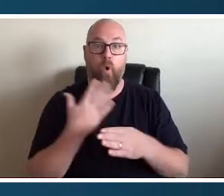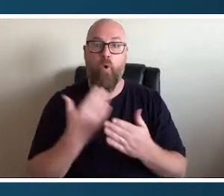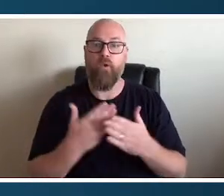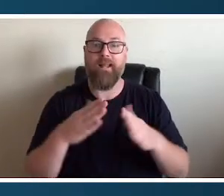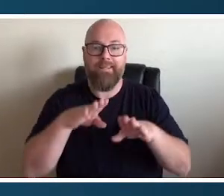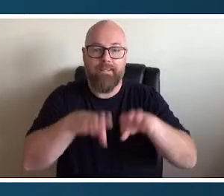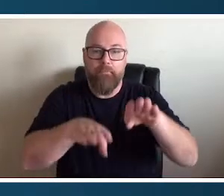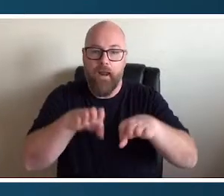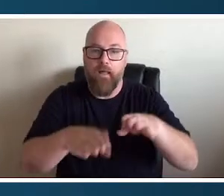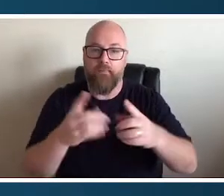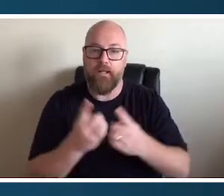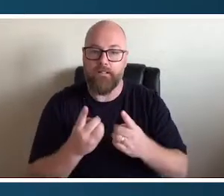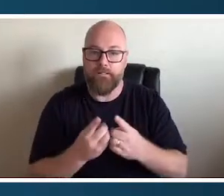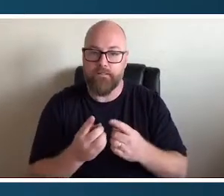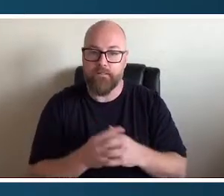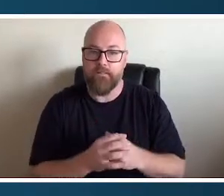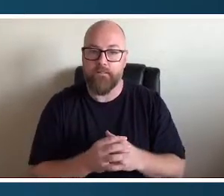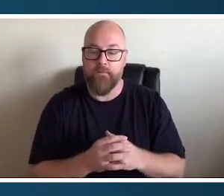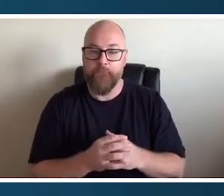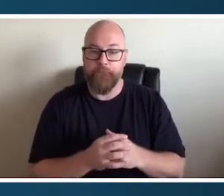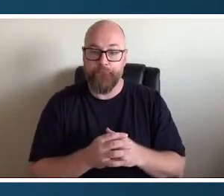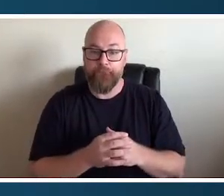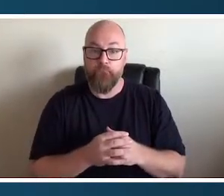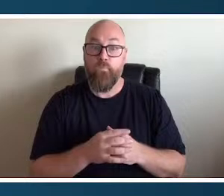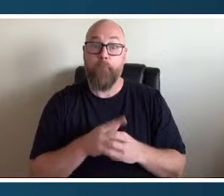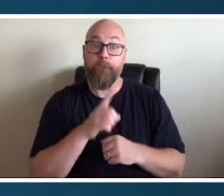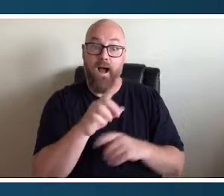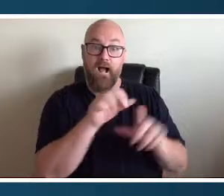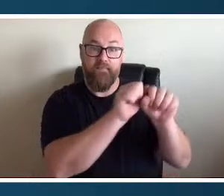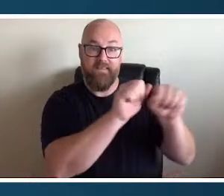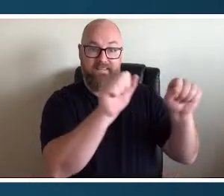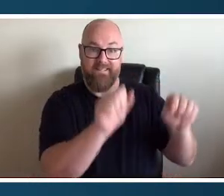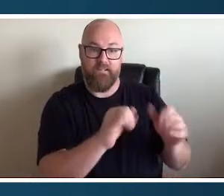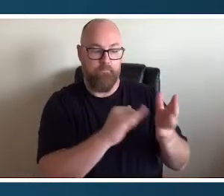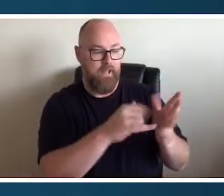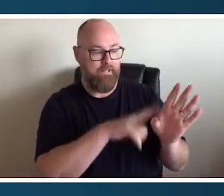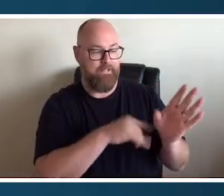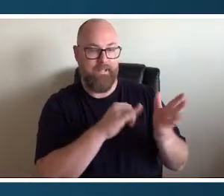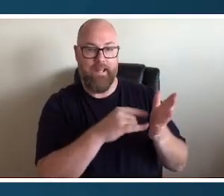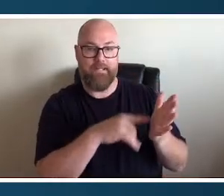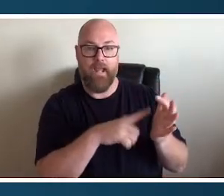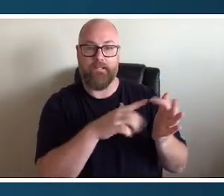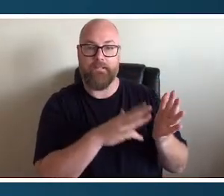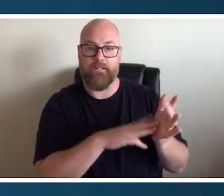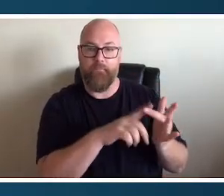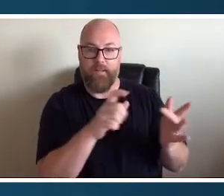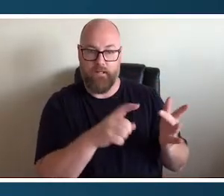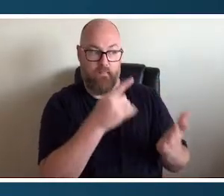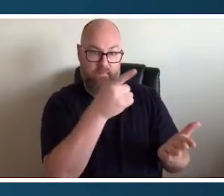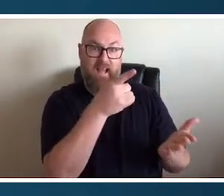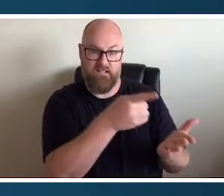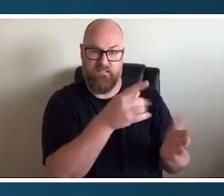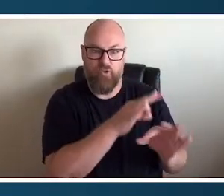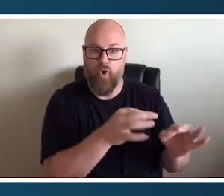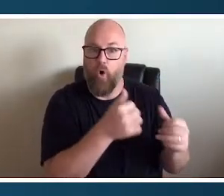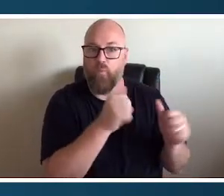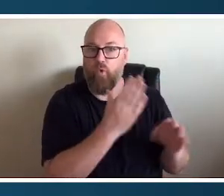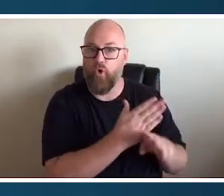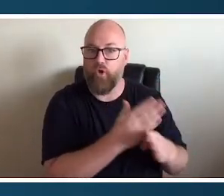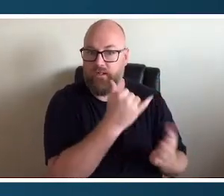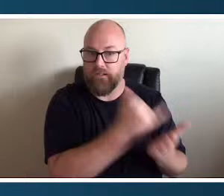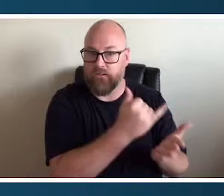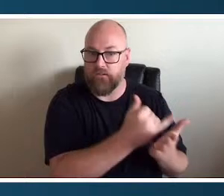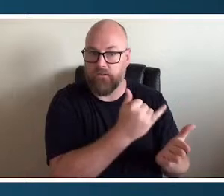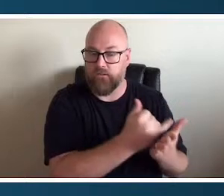when we are saying the system is failing, there are systemic problems, it's not working. In theory of systems